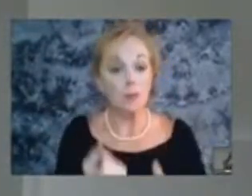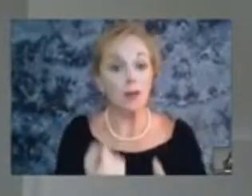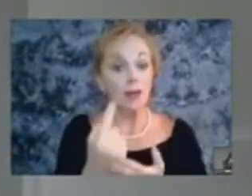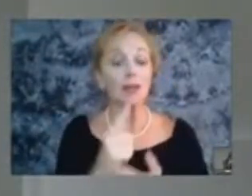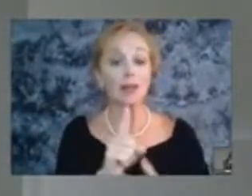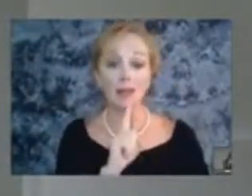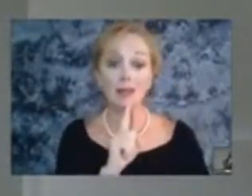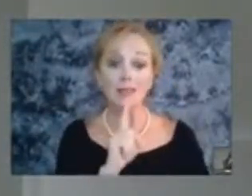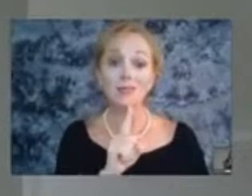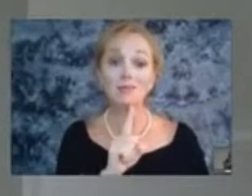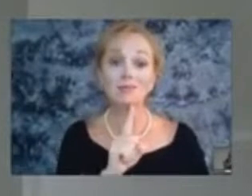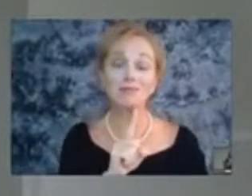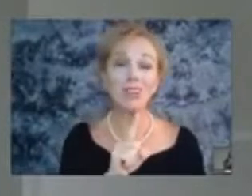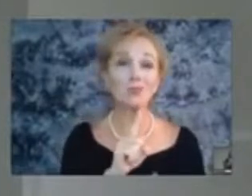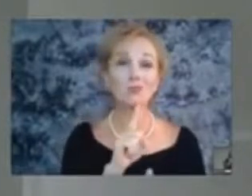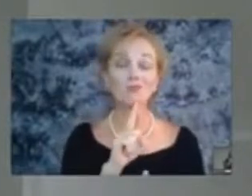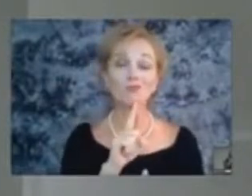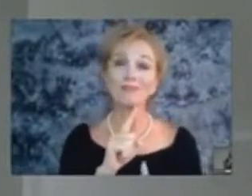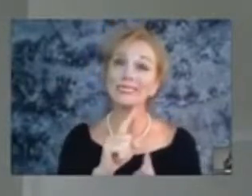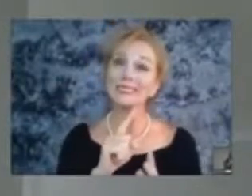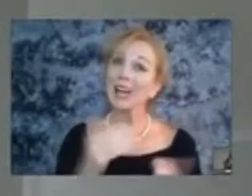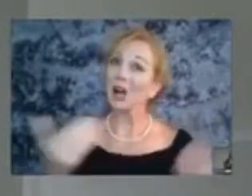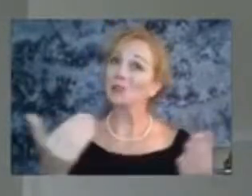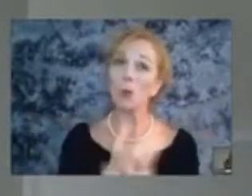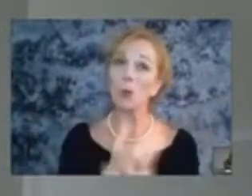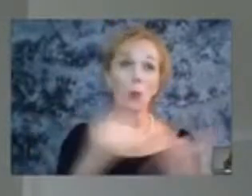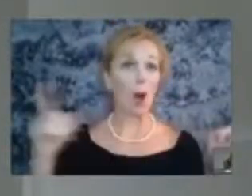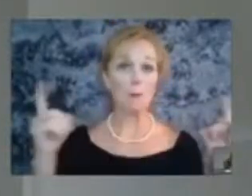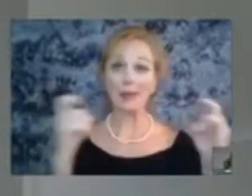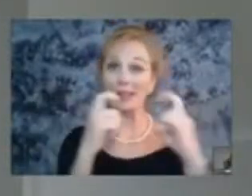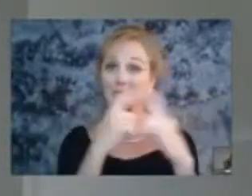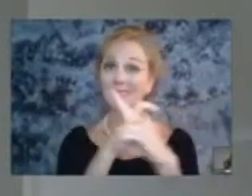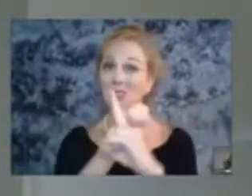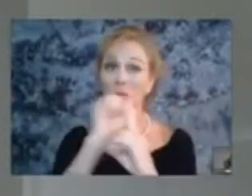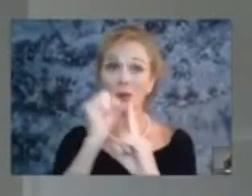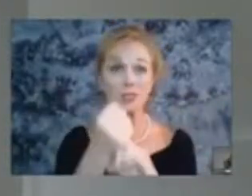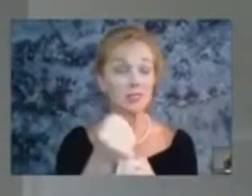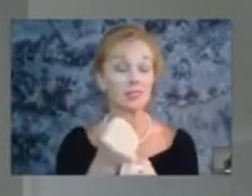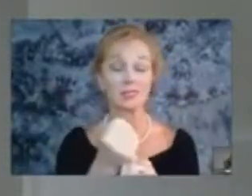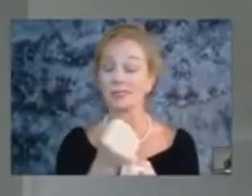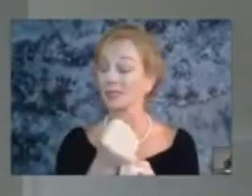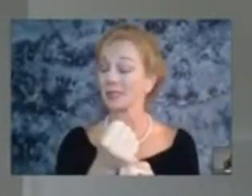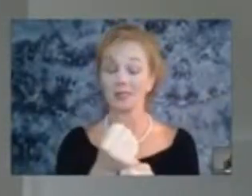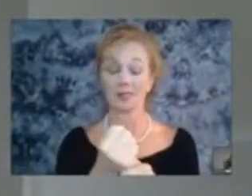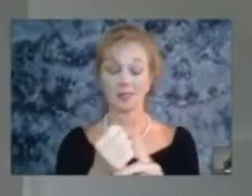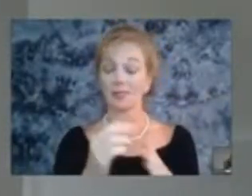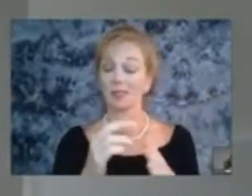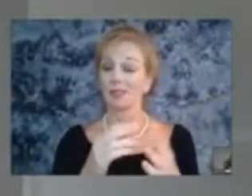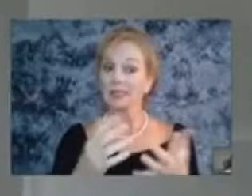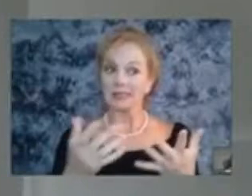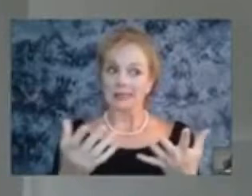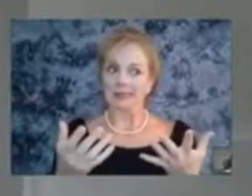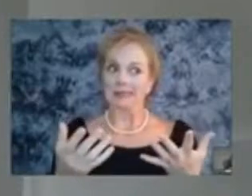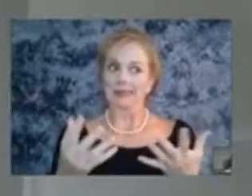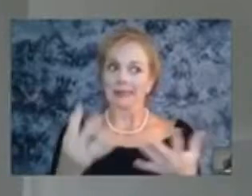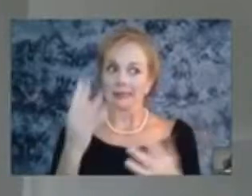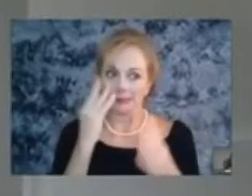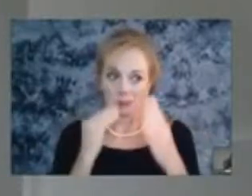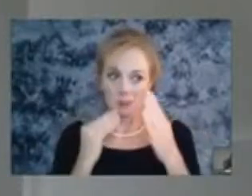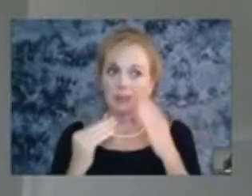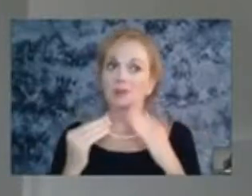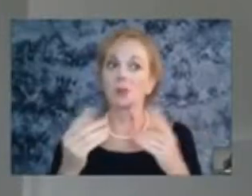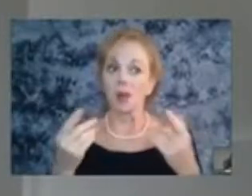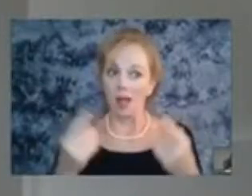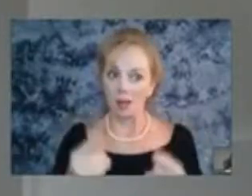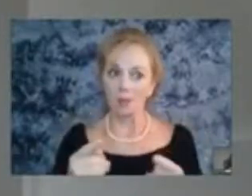be a new level of complication, if you will, and there's wonderful things that are going to come from this. But just to set that